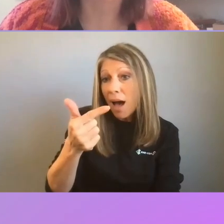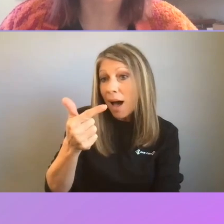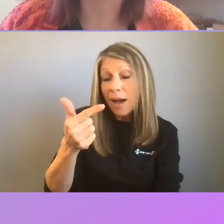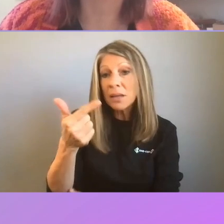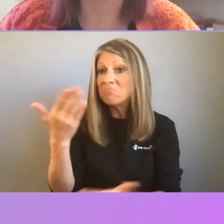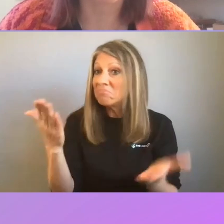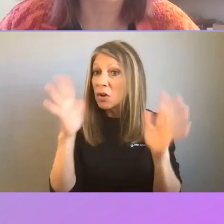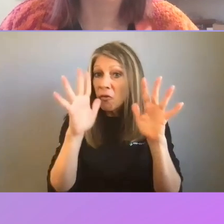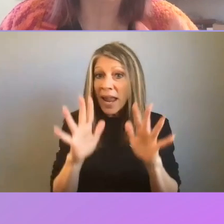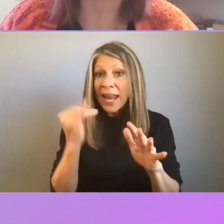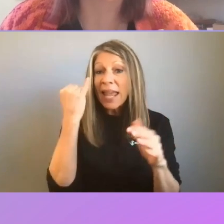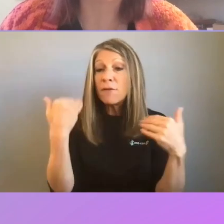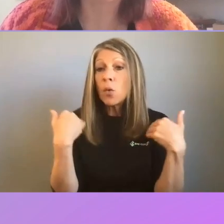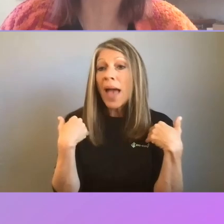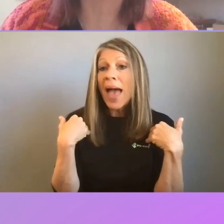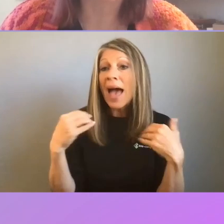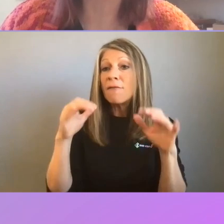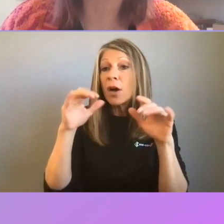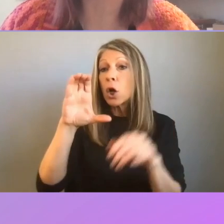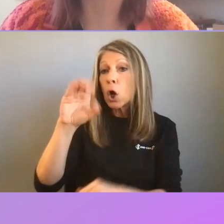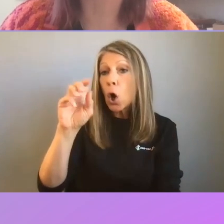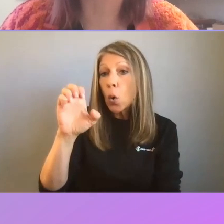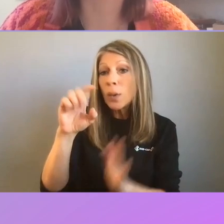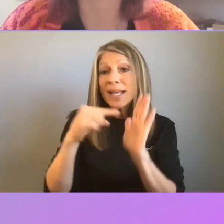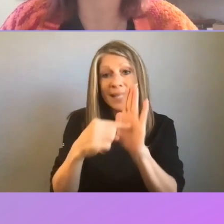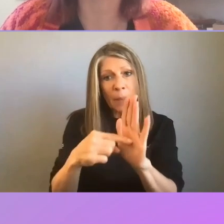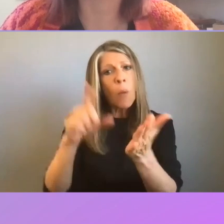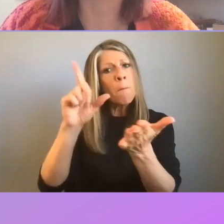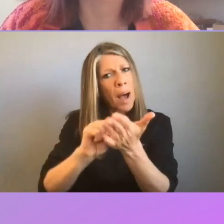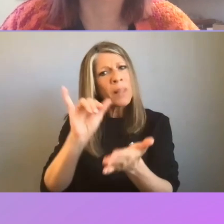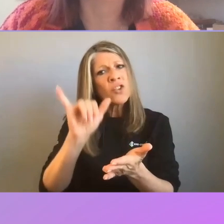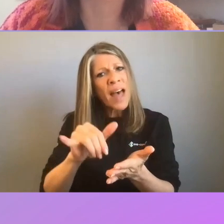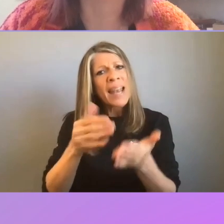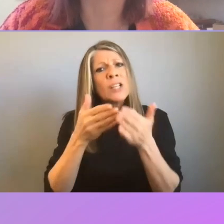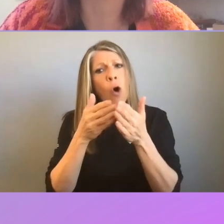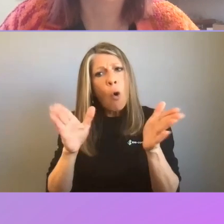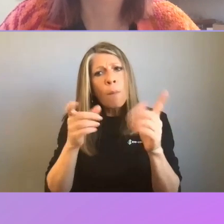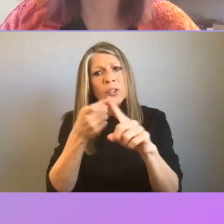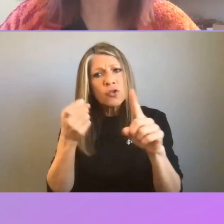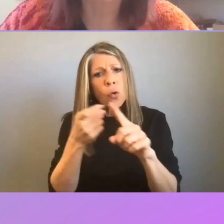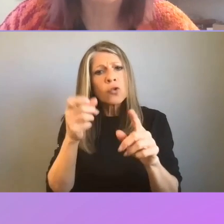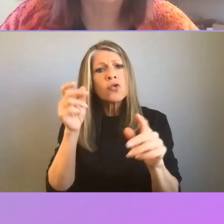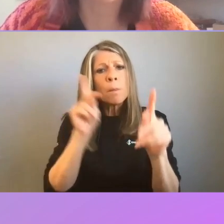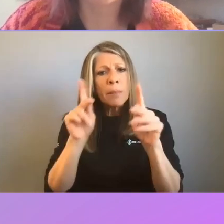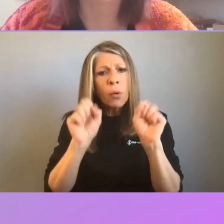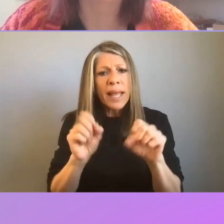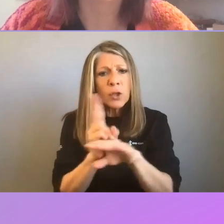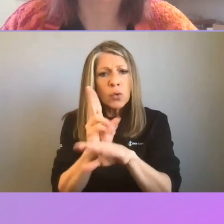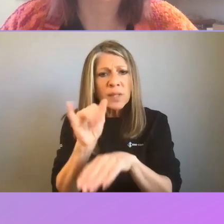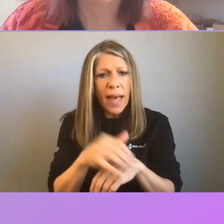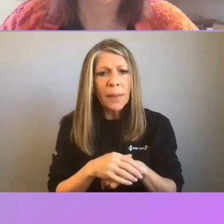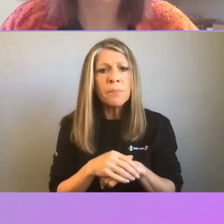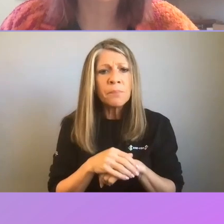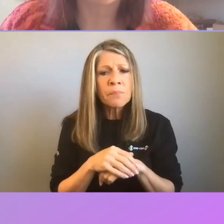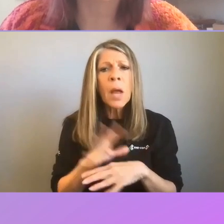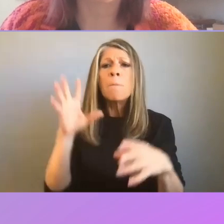something that you have a code example, then publish that as open source for people to be able to use. Participate in